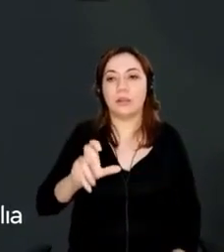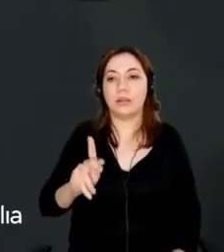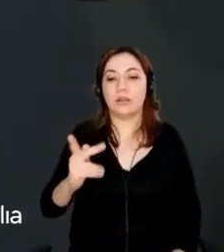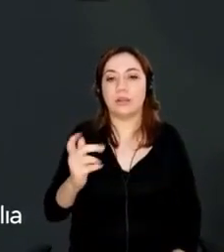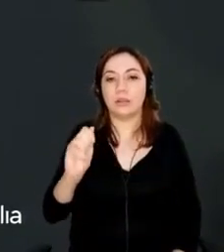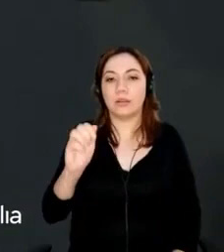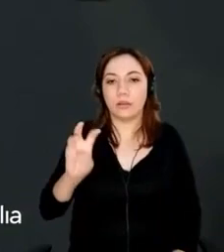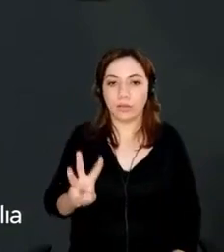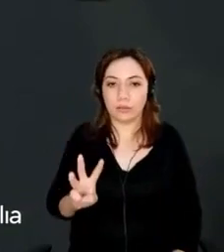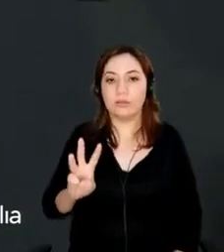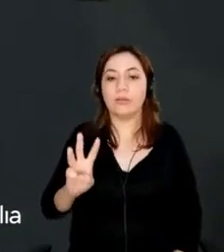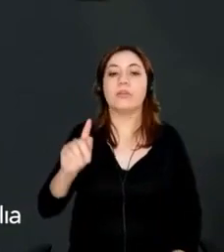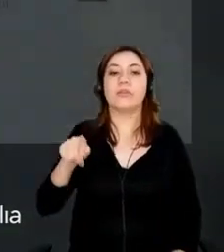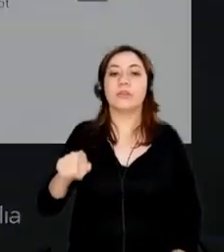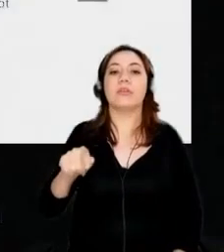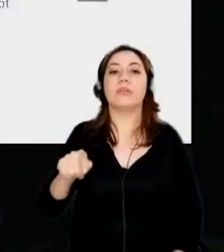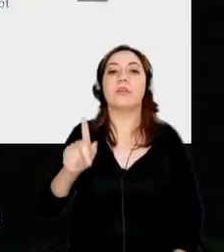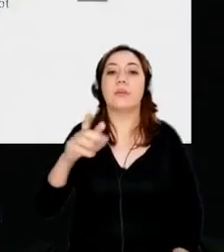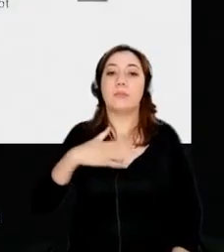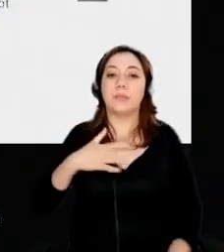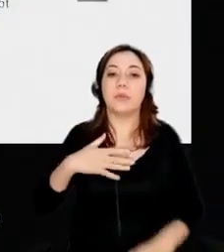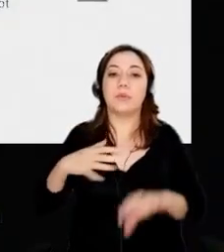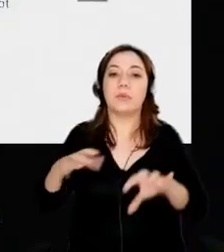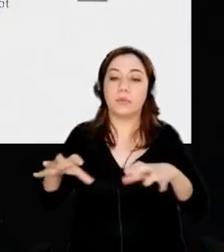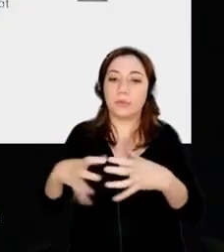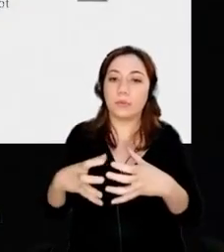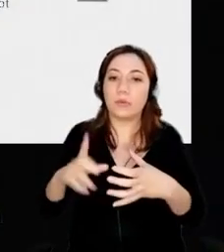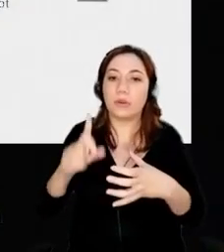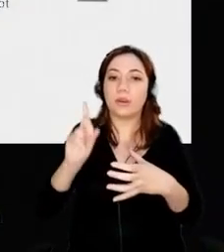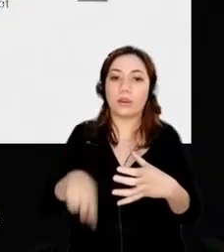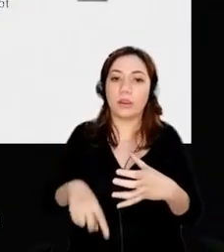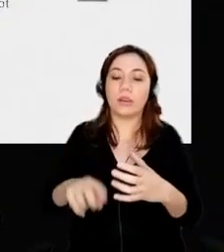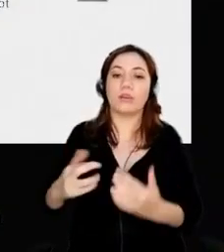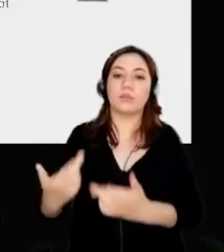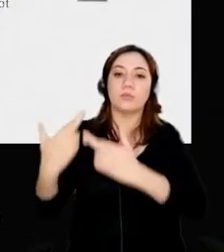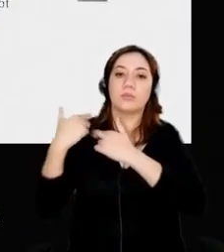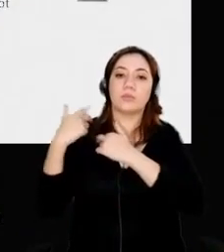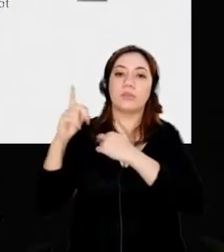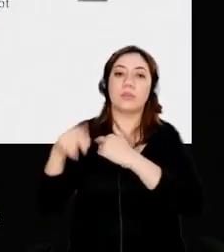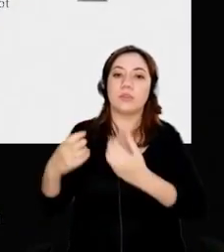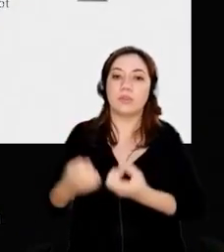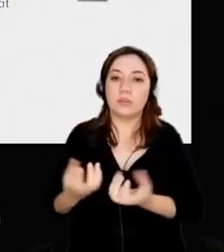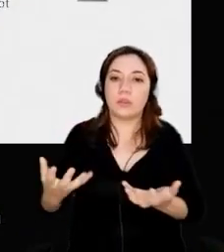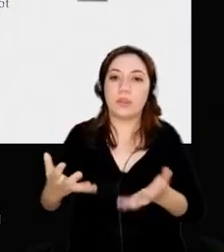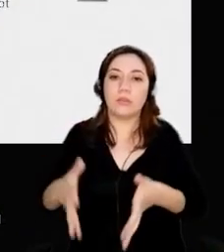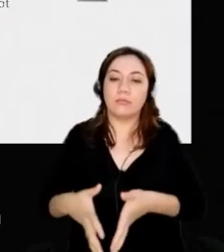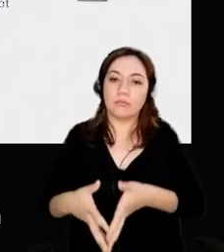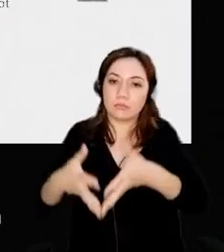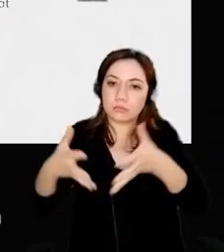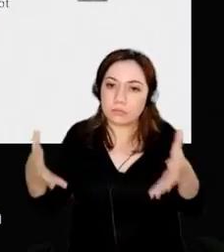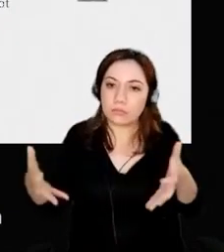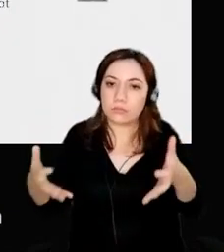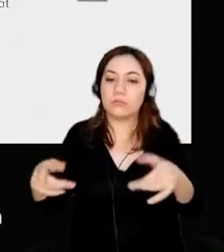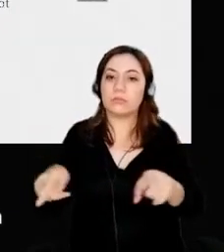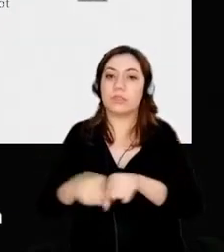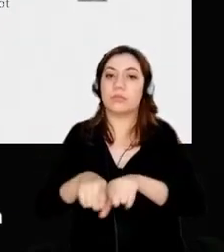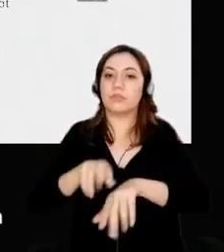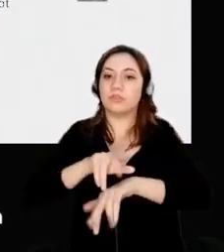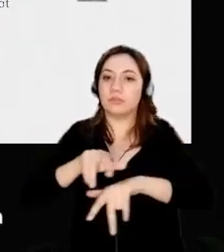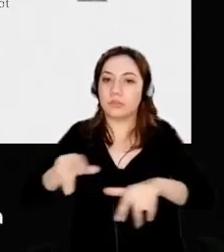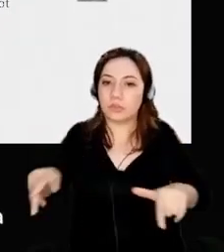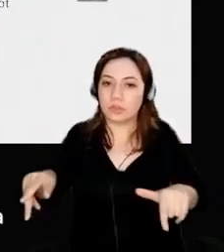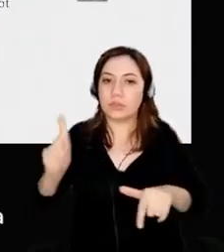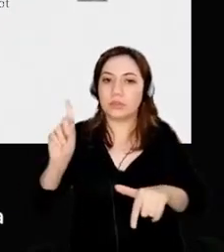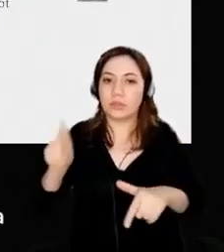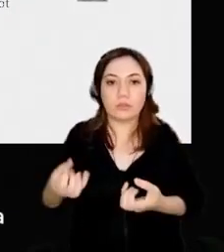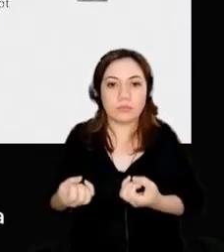I are responsible for driving growth, leveraging our assets to ultimately drive more revenue for the organization.